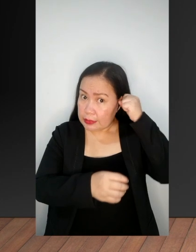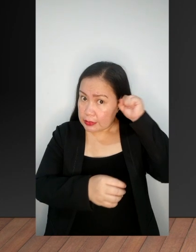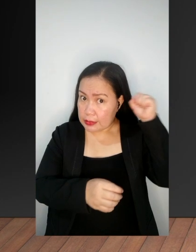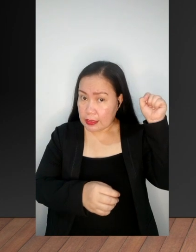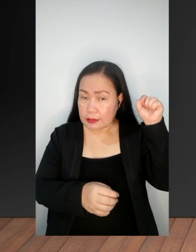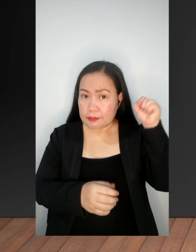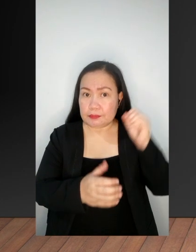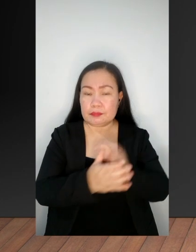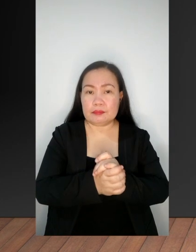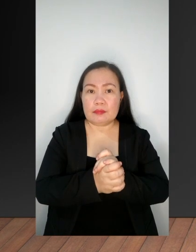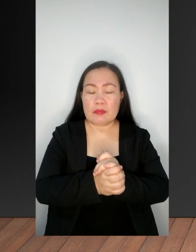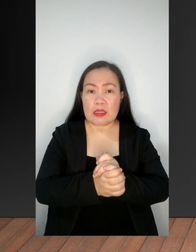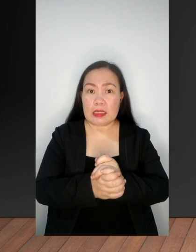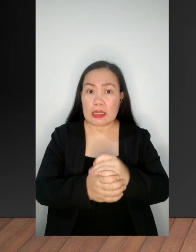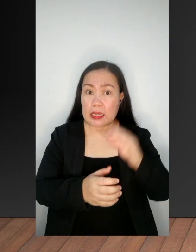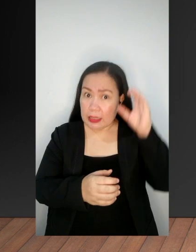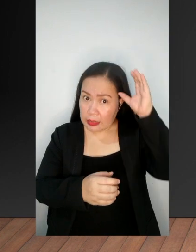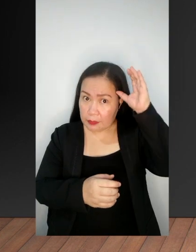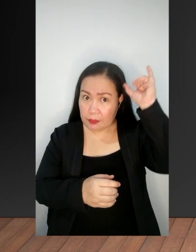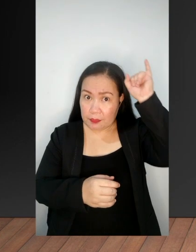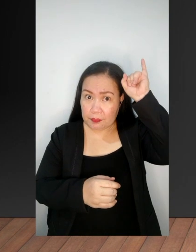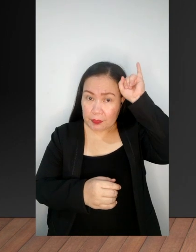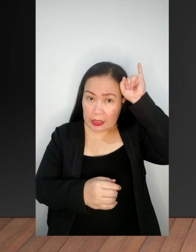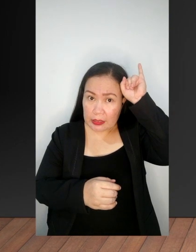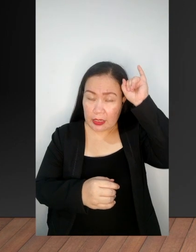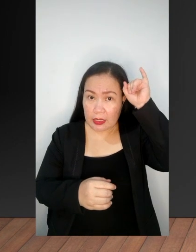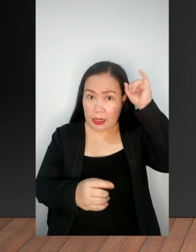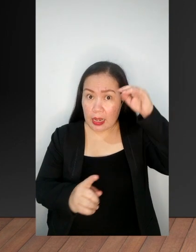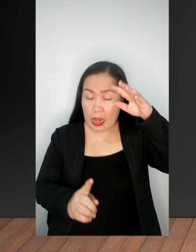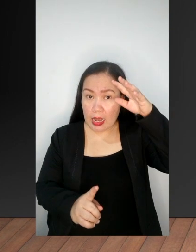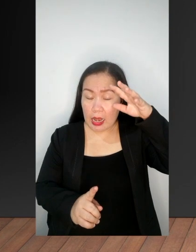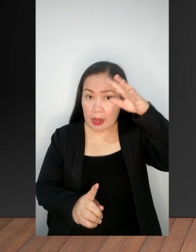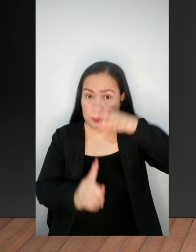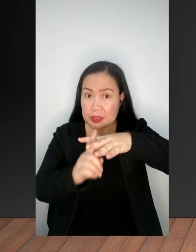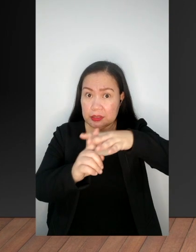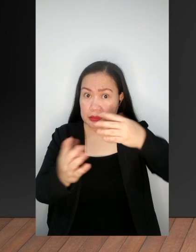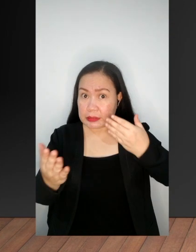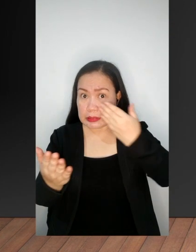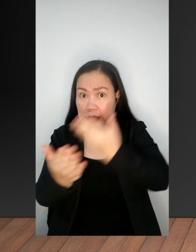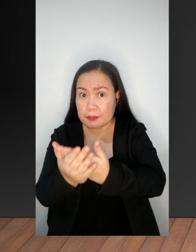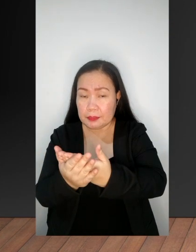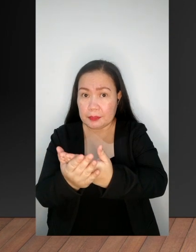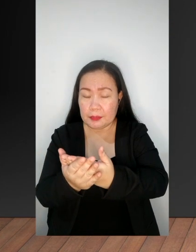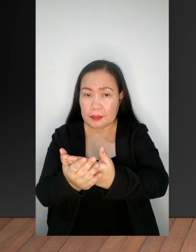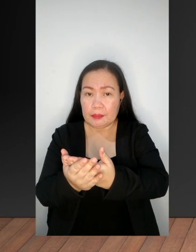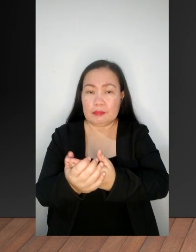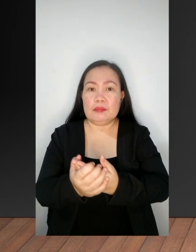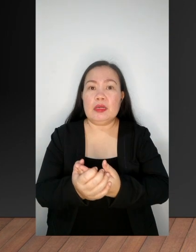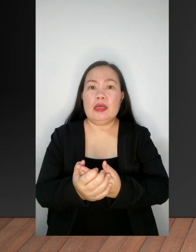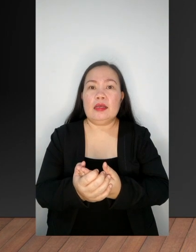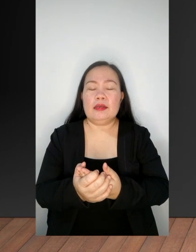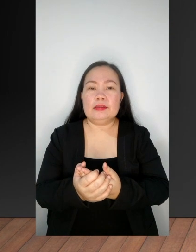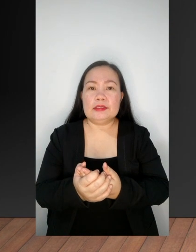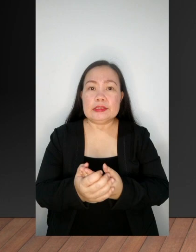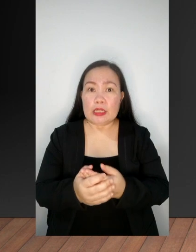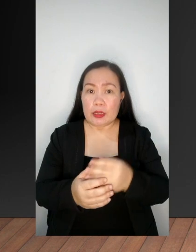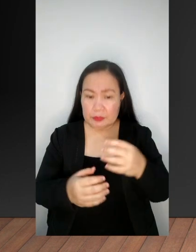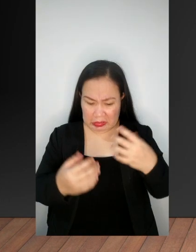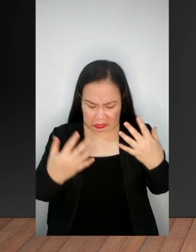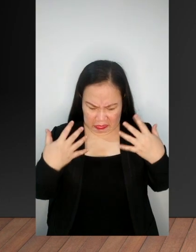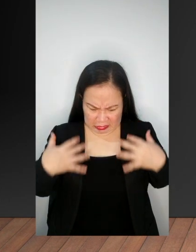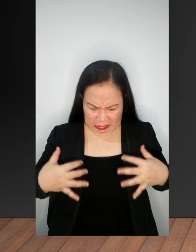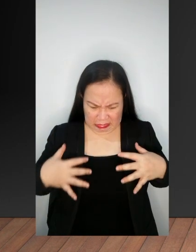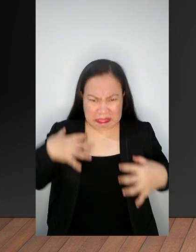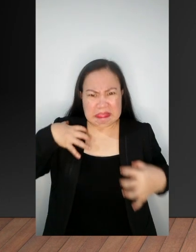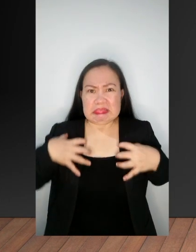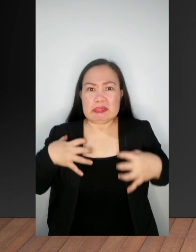When the bell rang, suddenly Ibarra came, looking wasted in his clothes. Maria tried